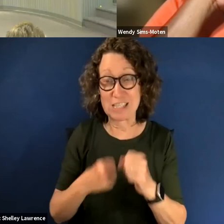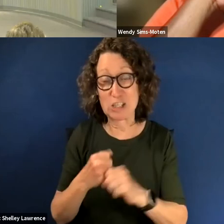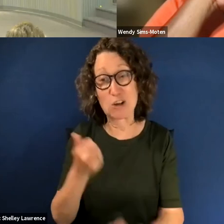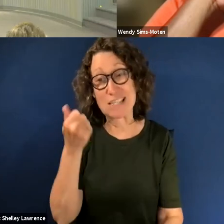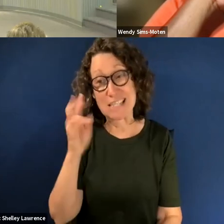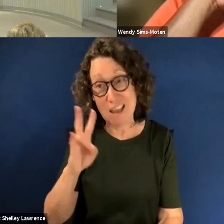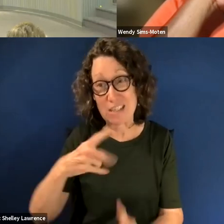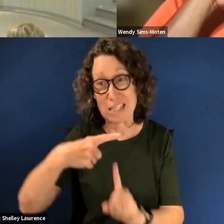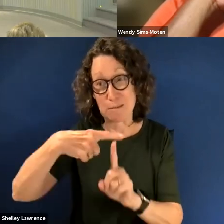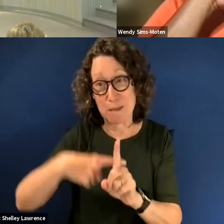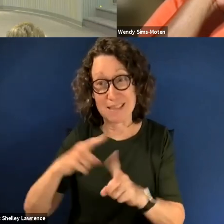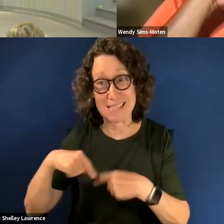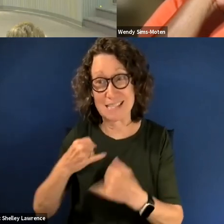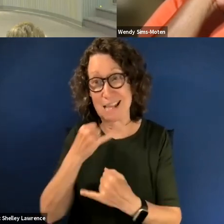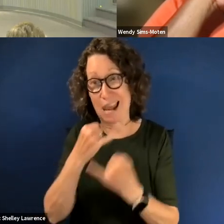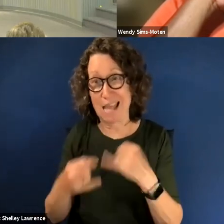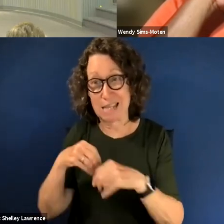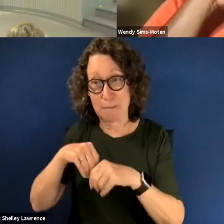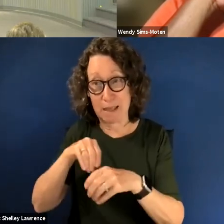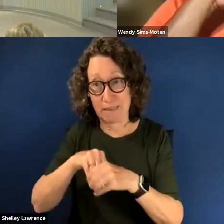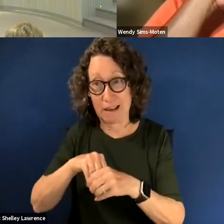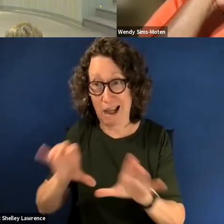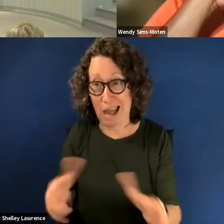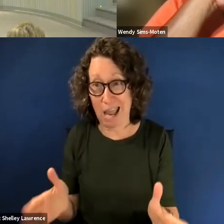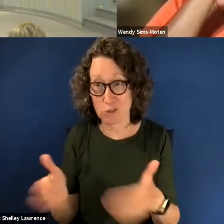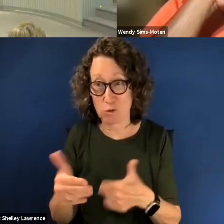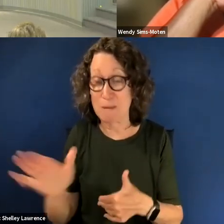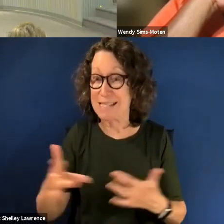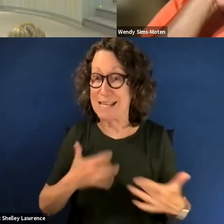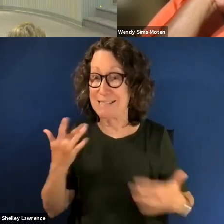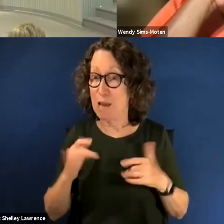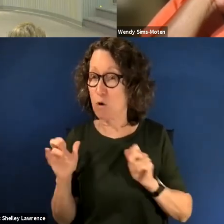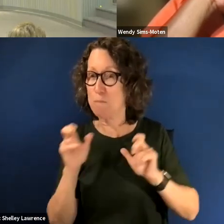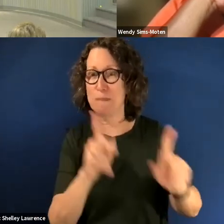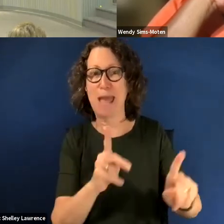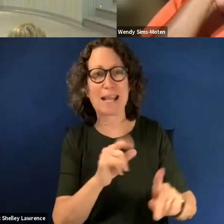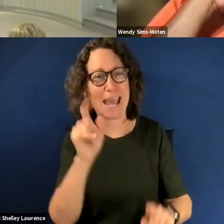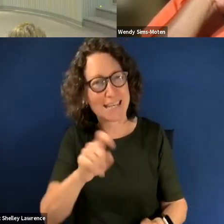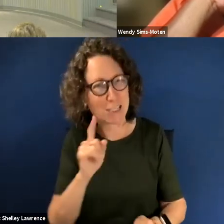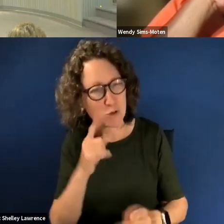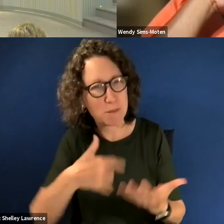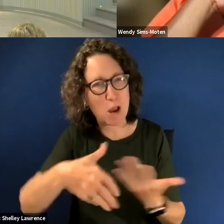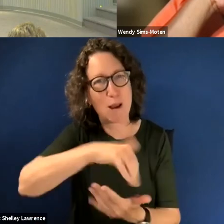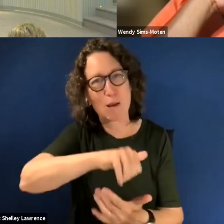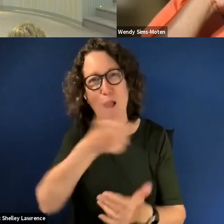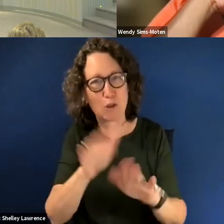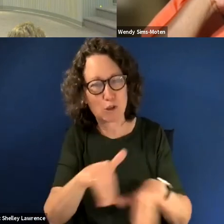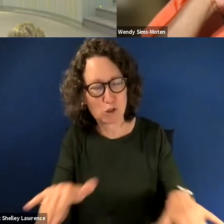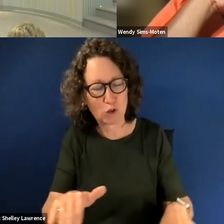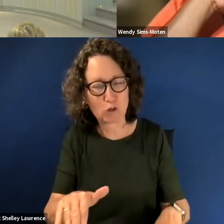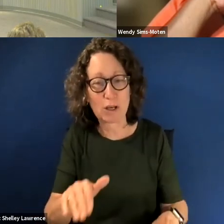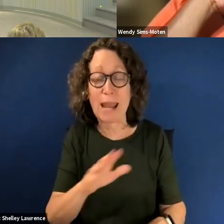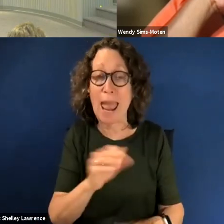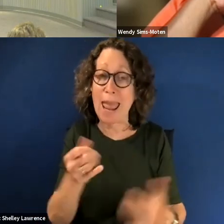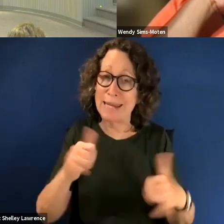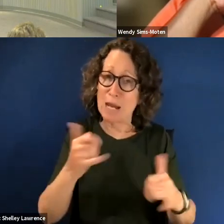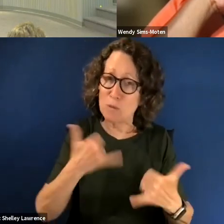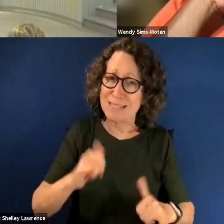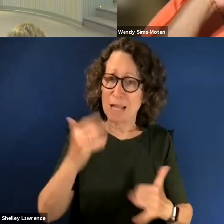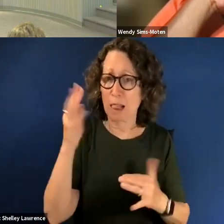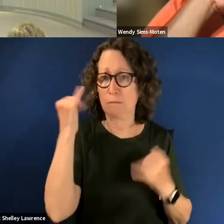17 months since he was last in a classroom. He's excited to go back and needs to be around other children, and yet we are all